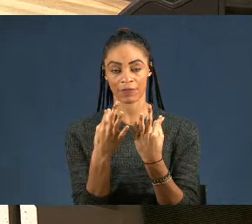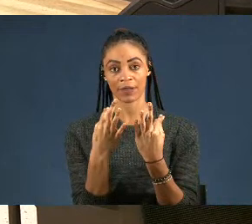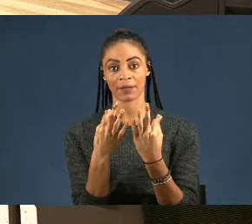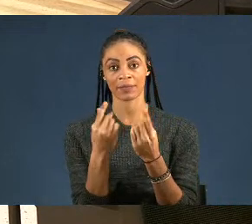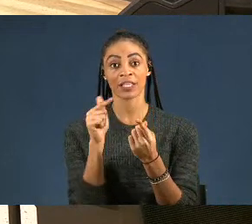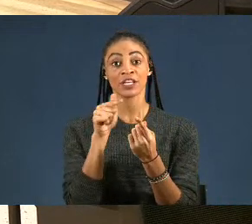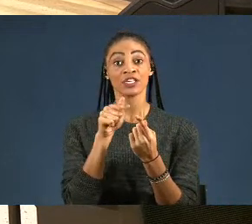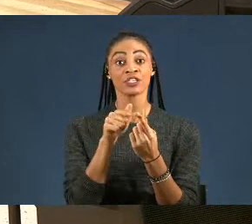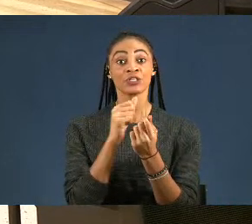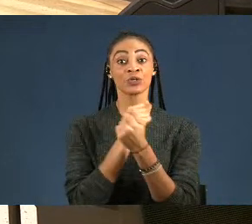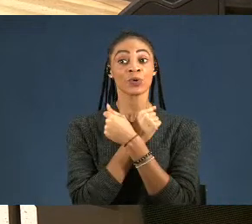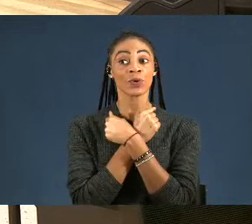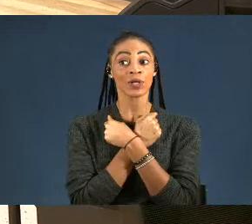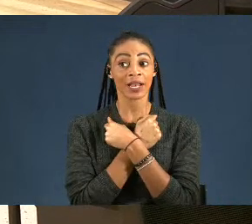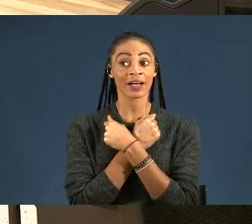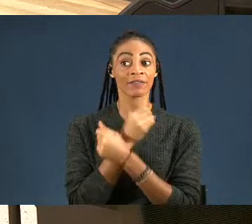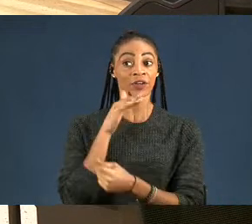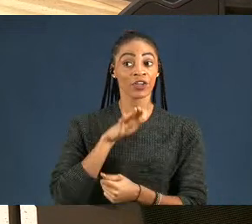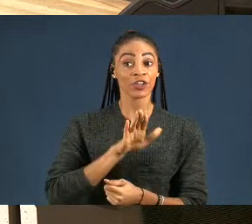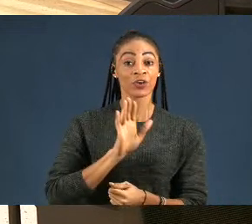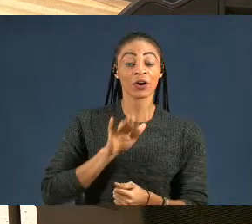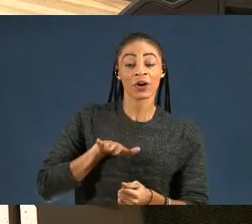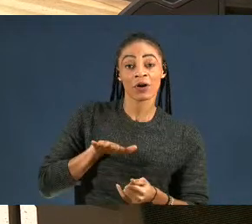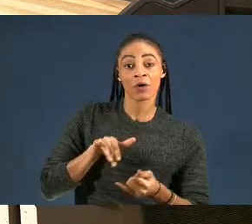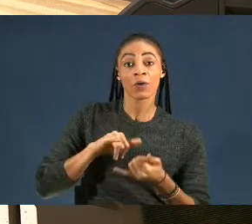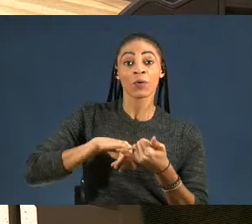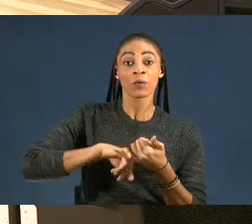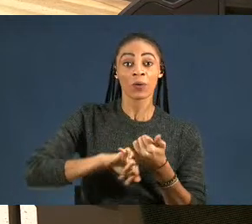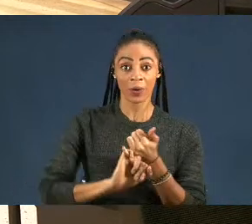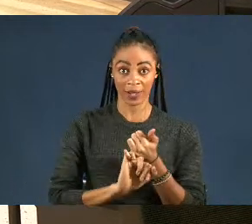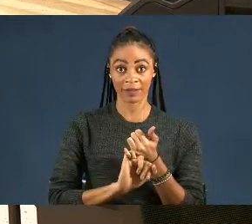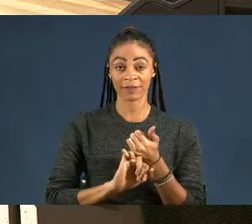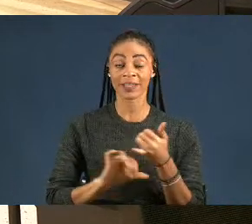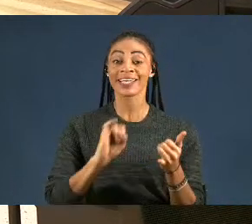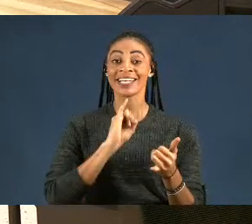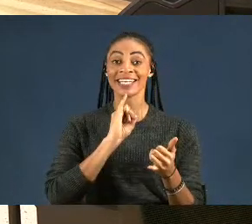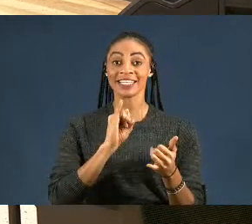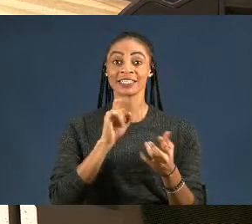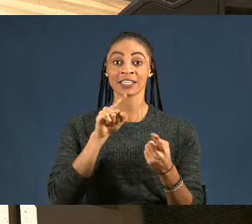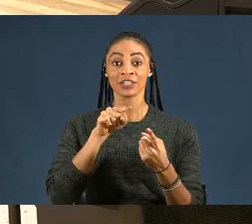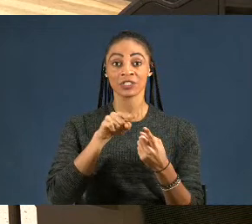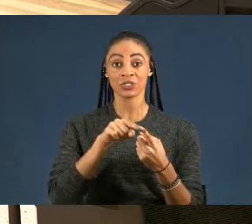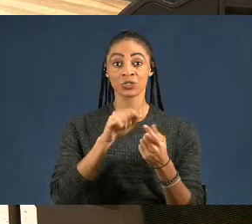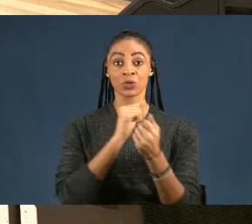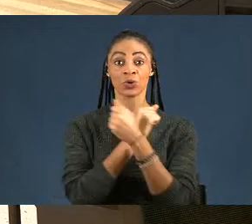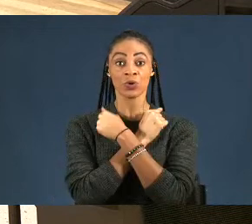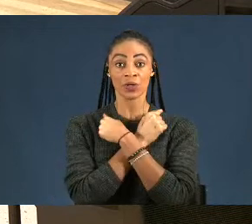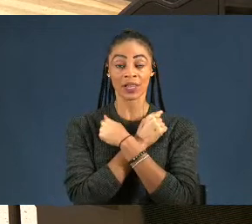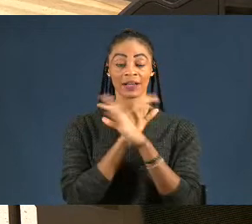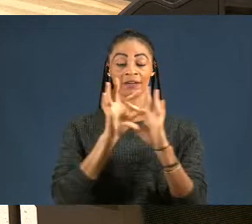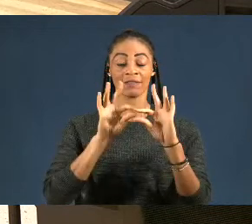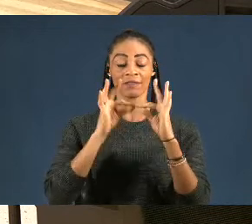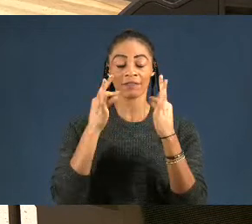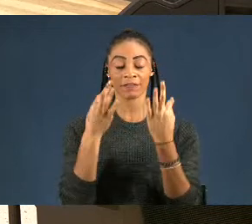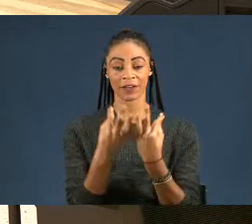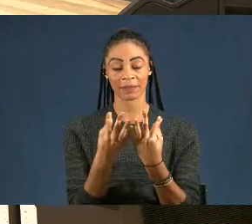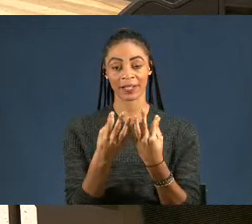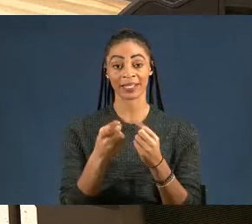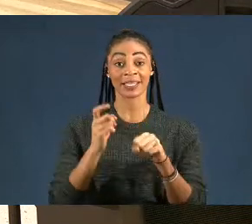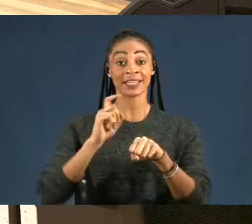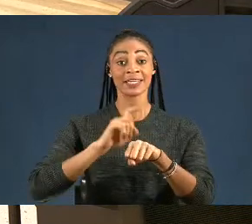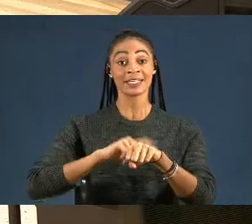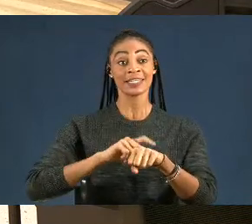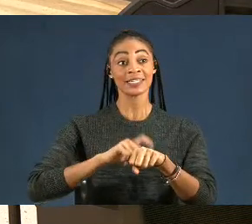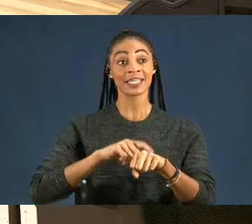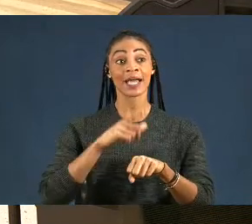To love your wife is to love your family. When a man loves his family, when a man loves his wife, the